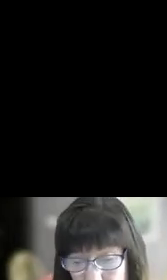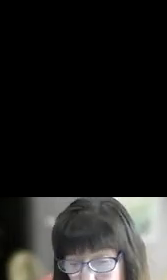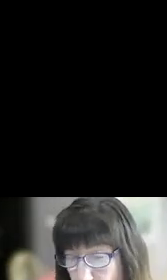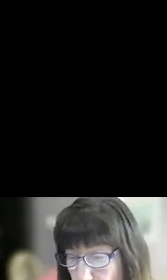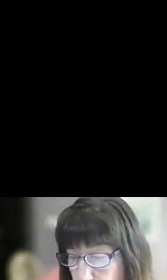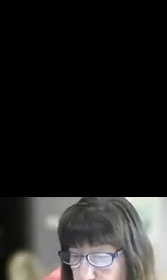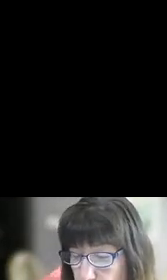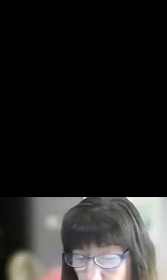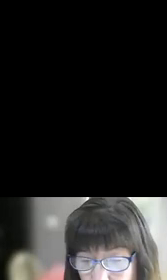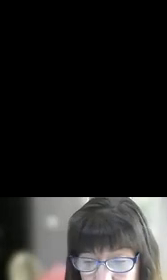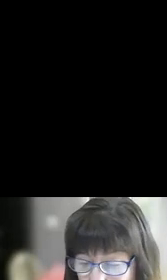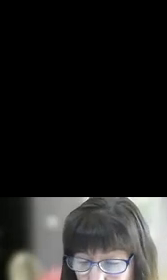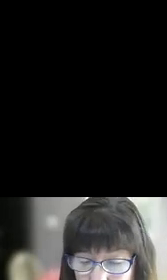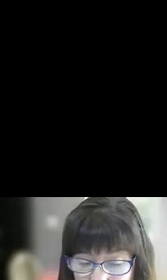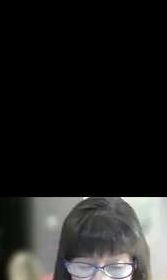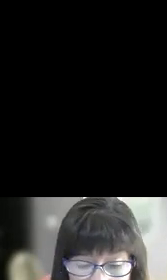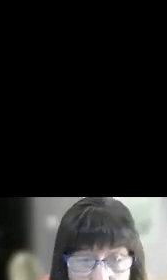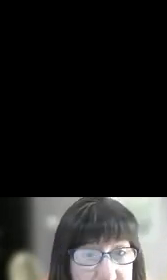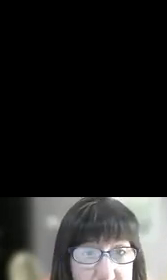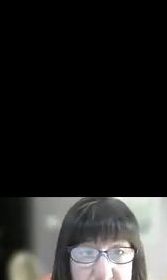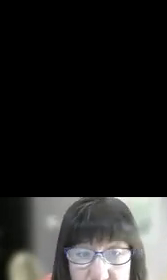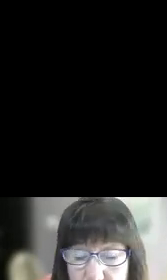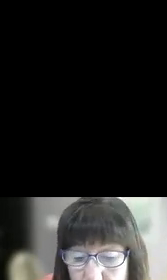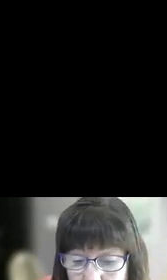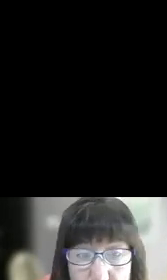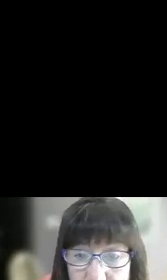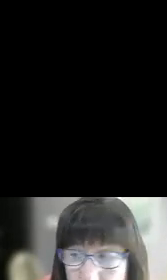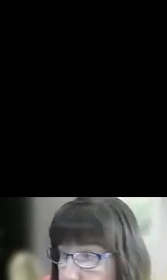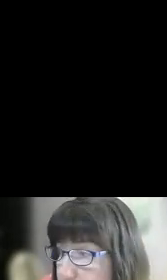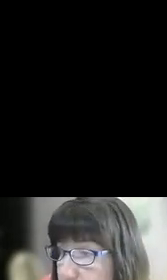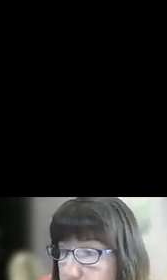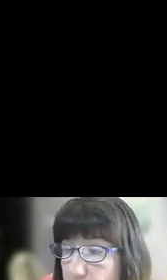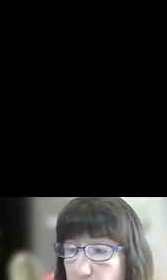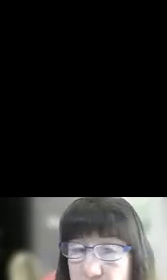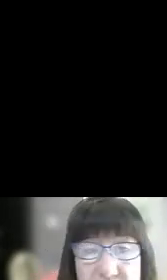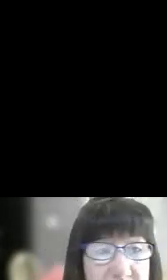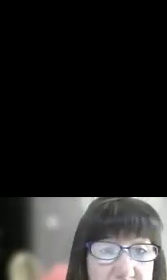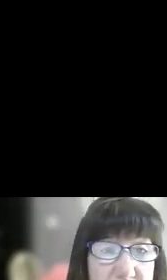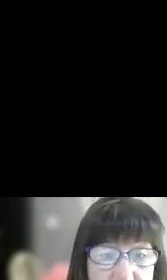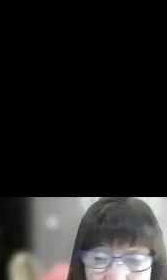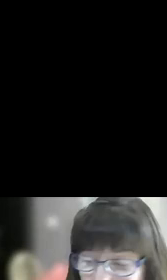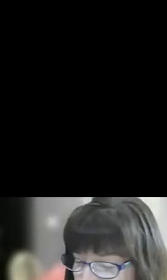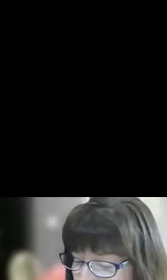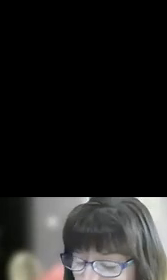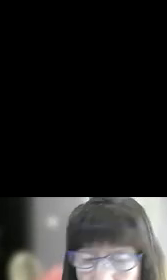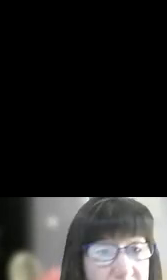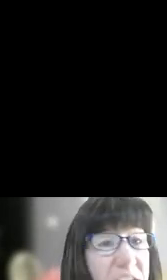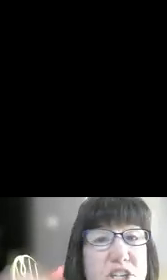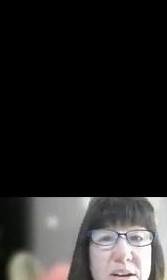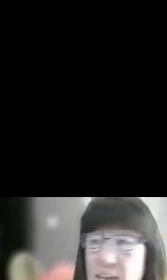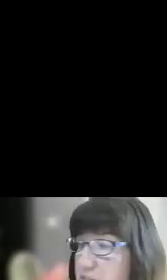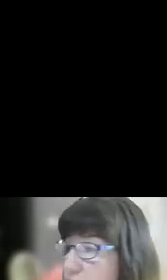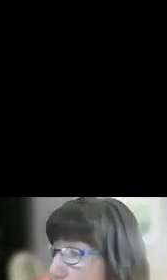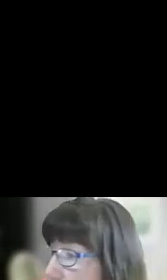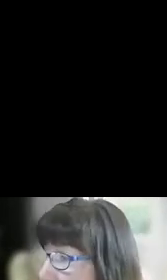back to look at some of the questions that were typed in during the presentation, and we can answer some of those and